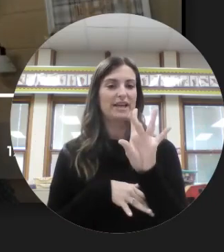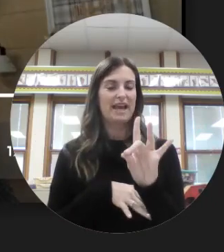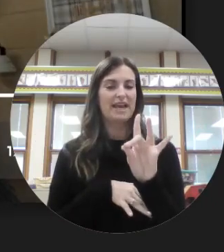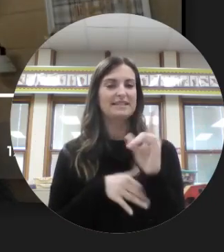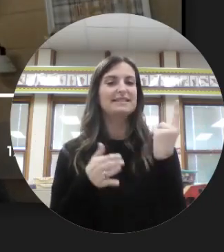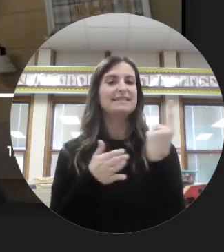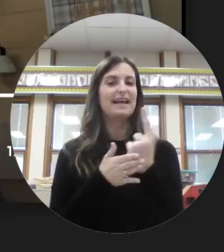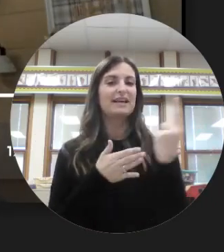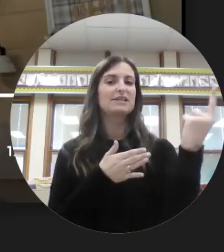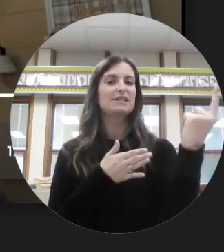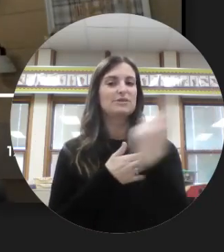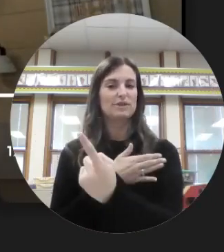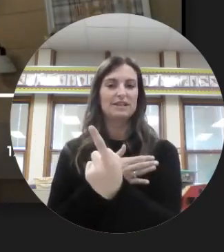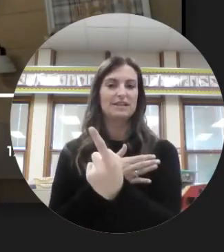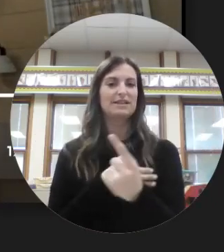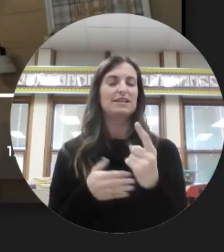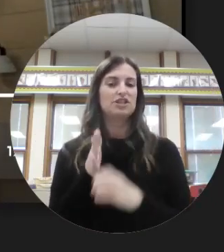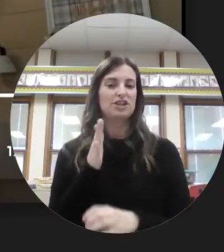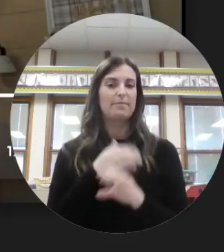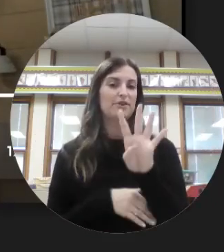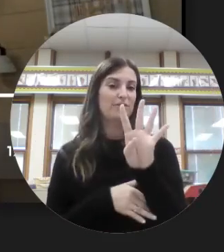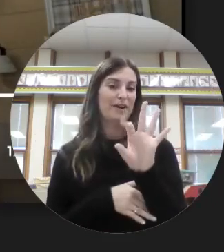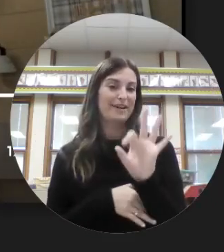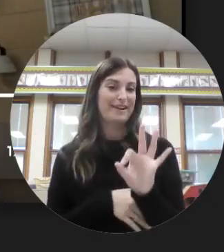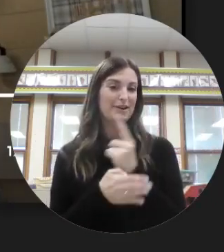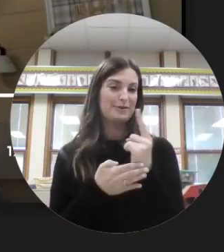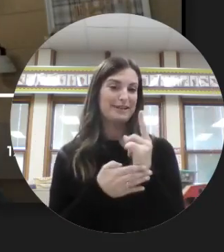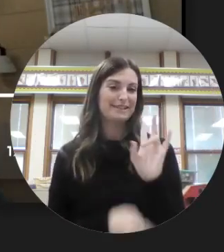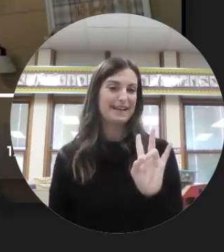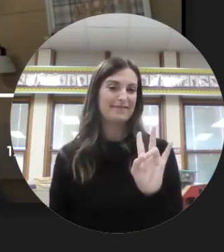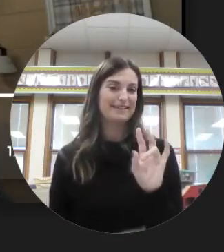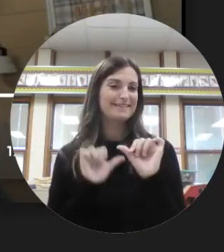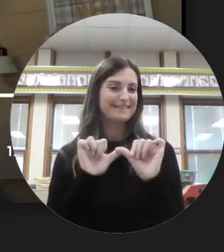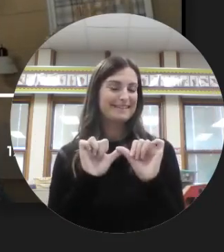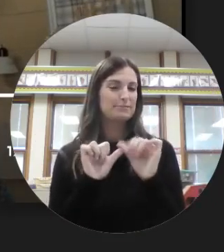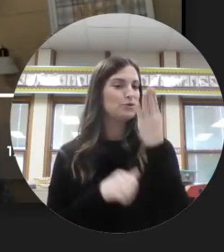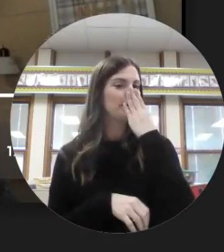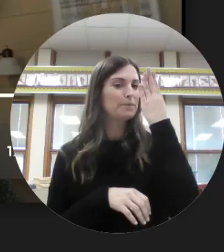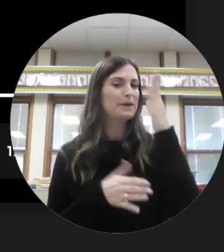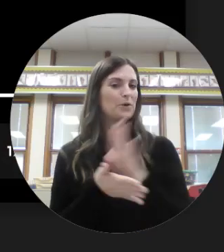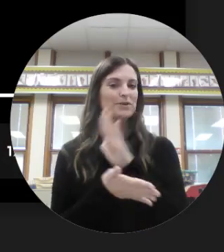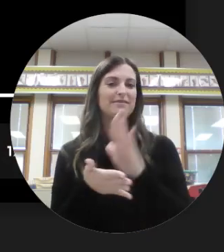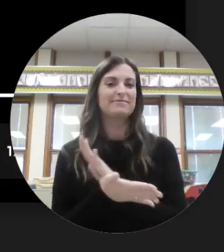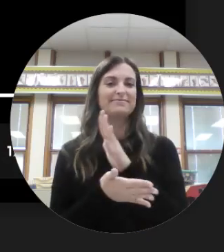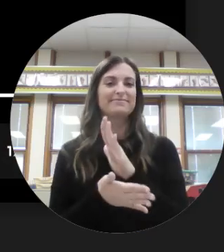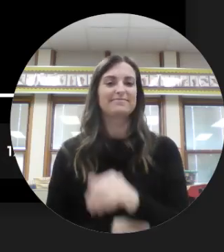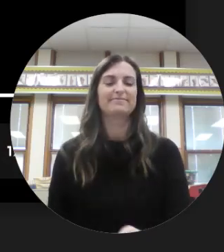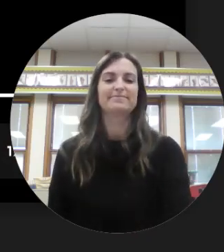next week for chapter 49 for week 7. Keep doing your bingo sheet.